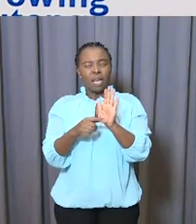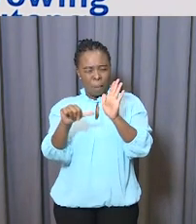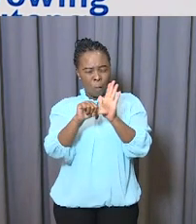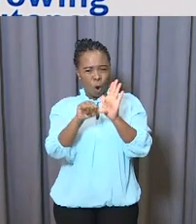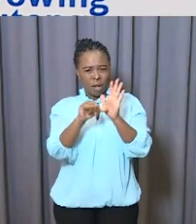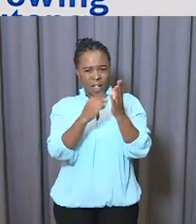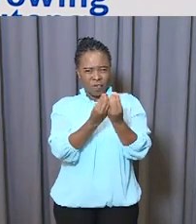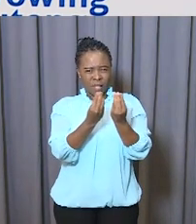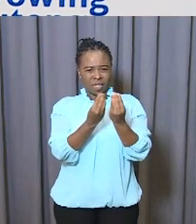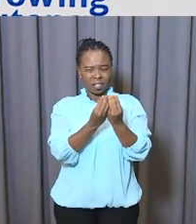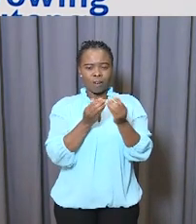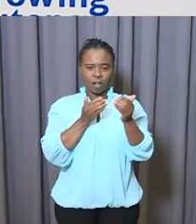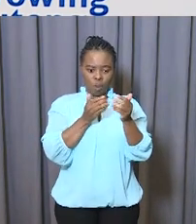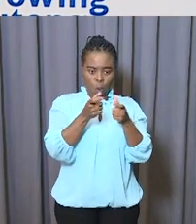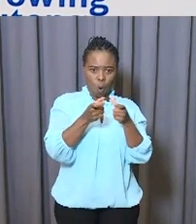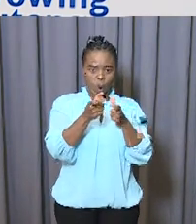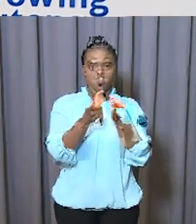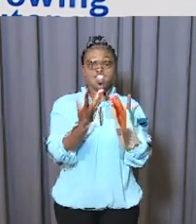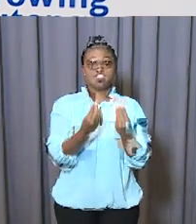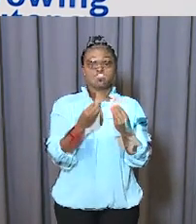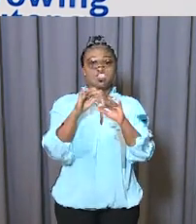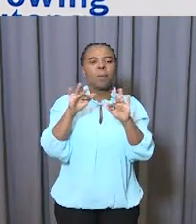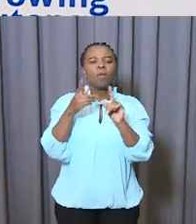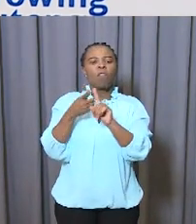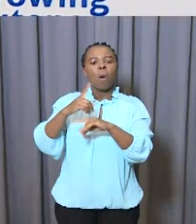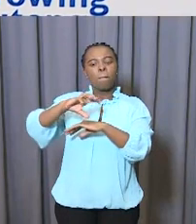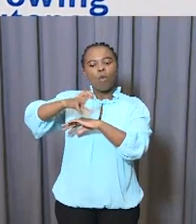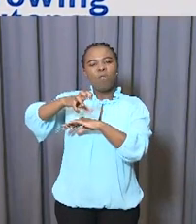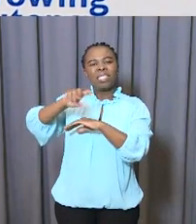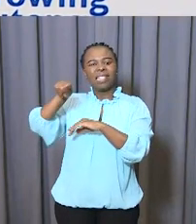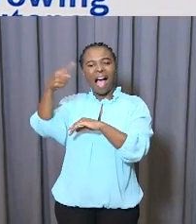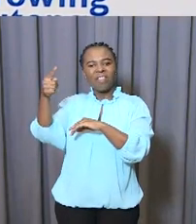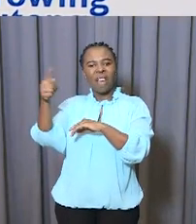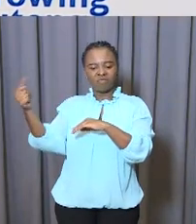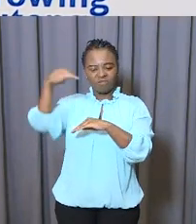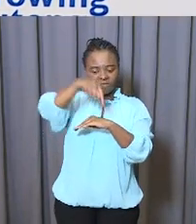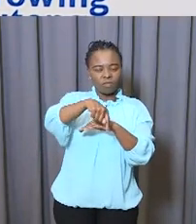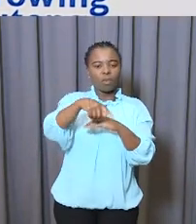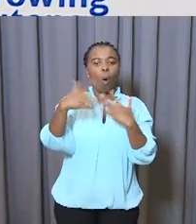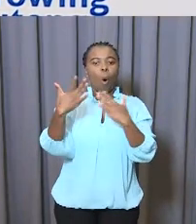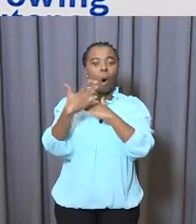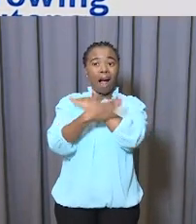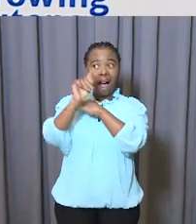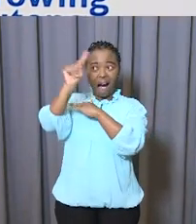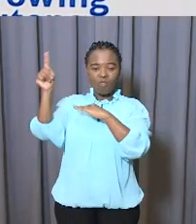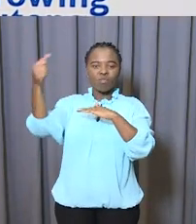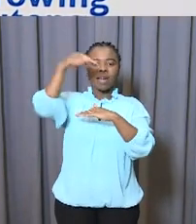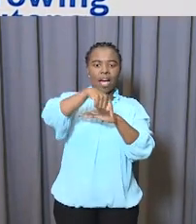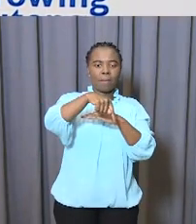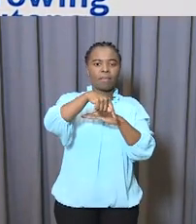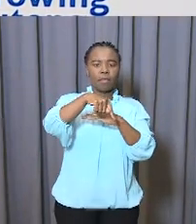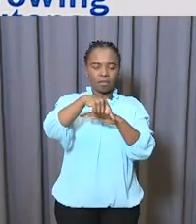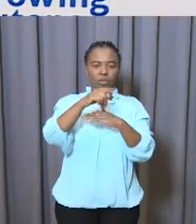cases. You know, those who come from other provinces or come from other countries, and we also have to put into place measures. You